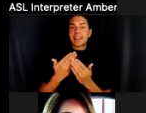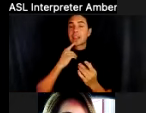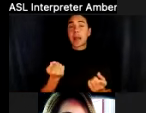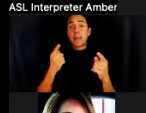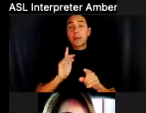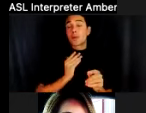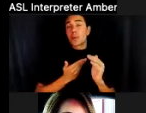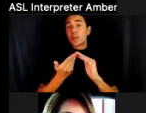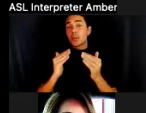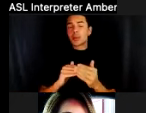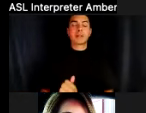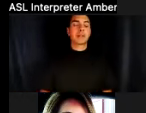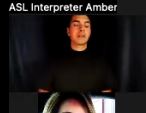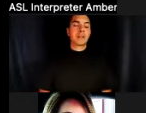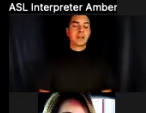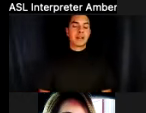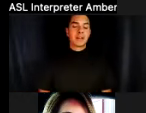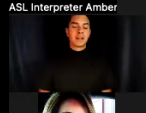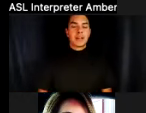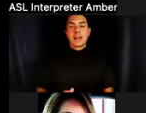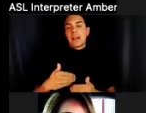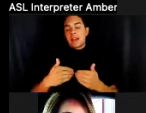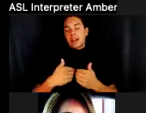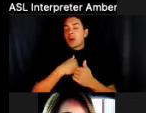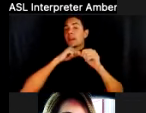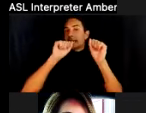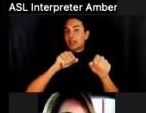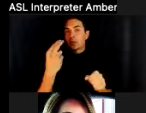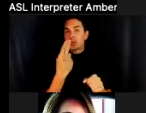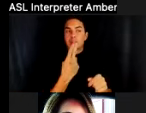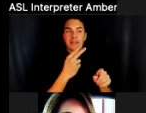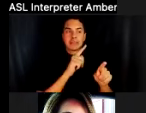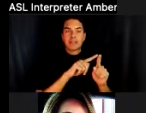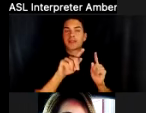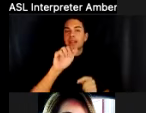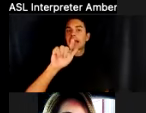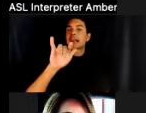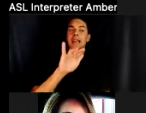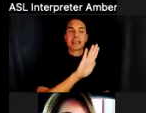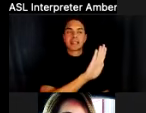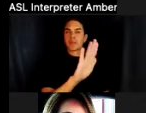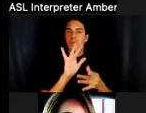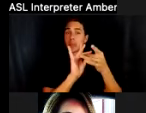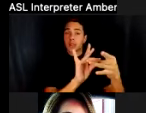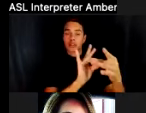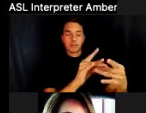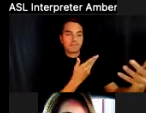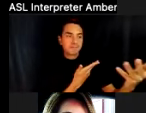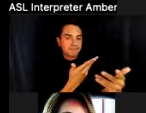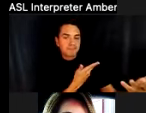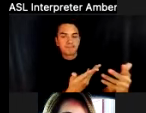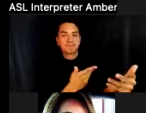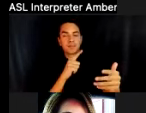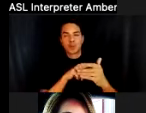communities, and also how we might be able to utilize those relationships to really carve a path